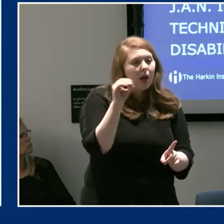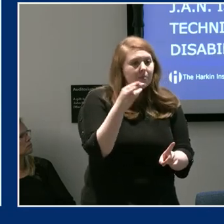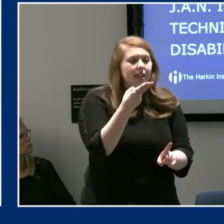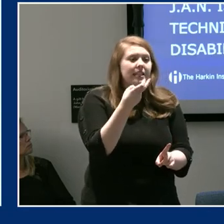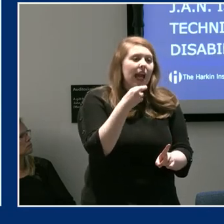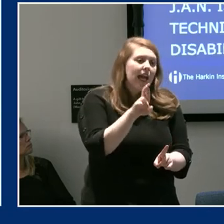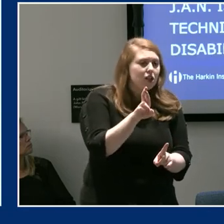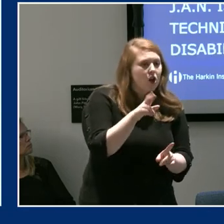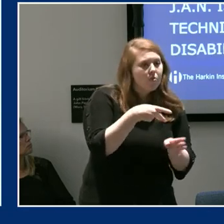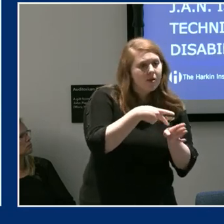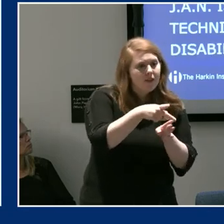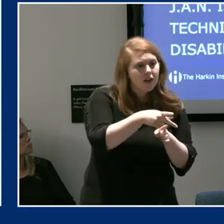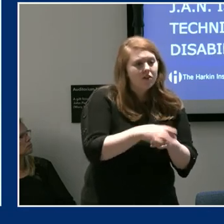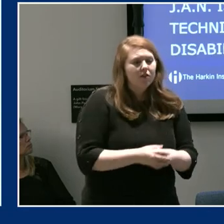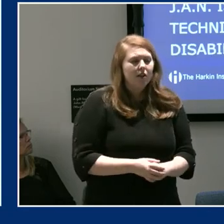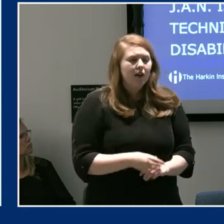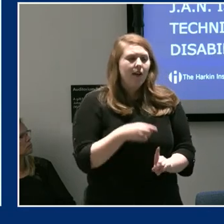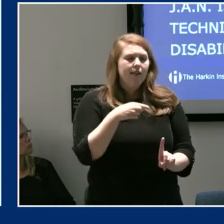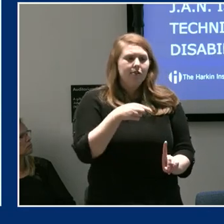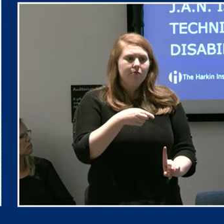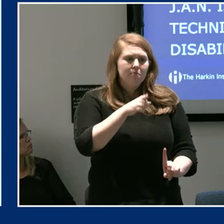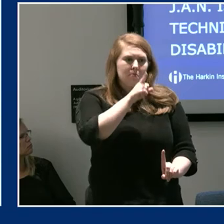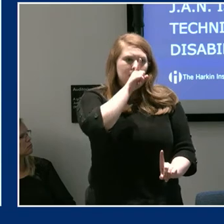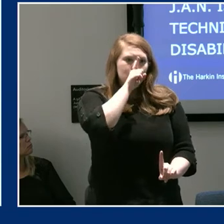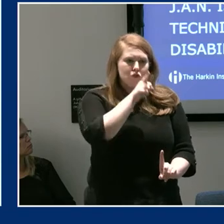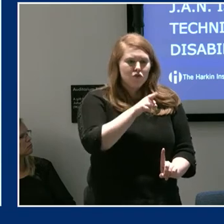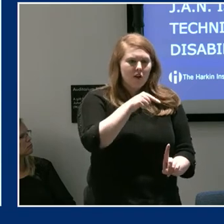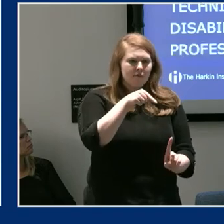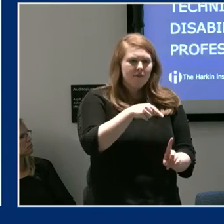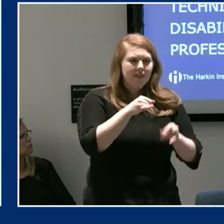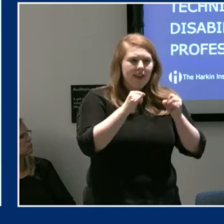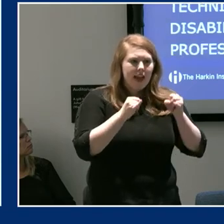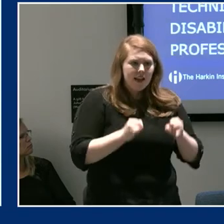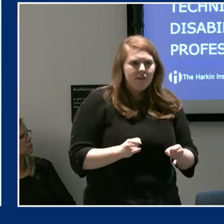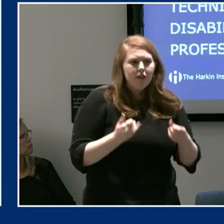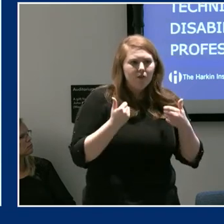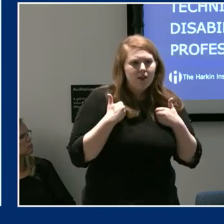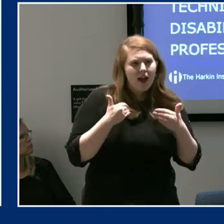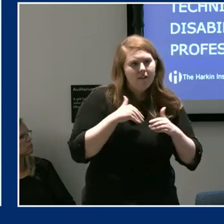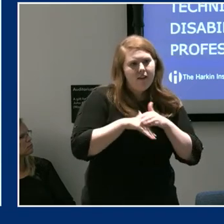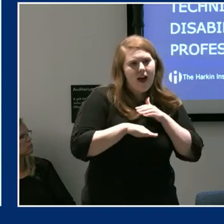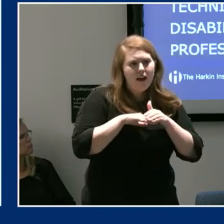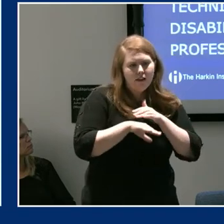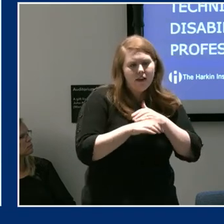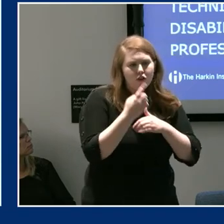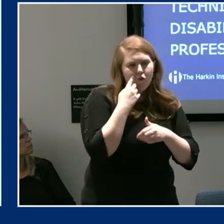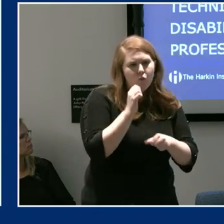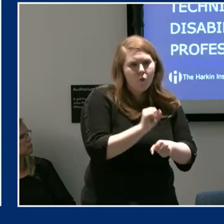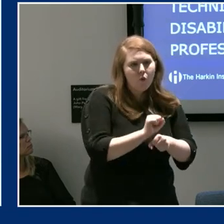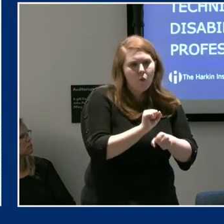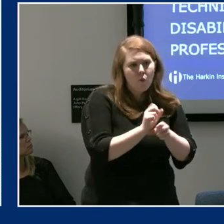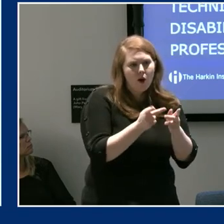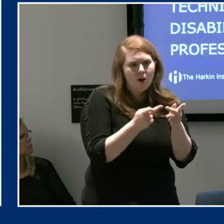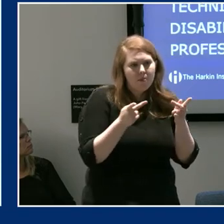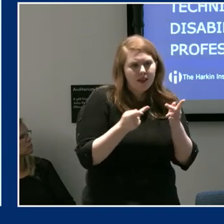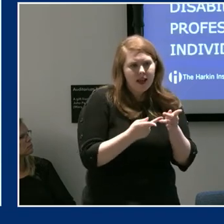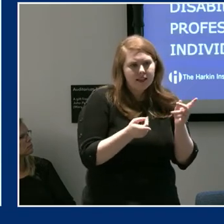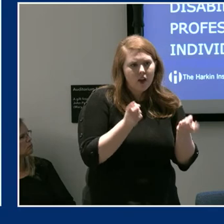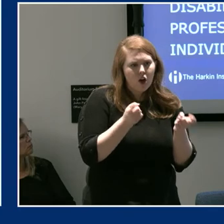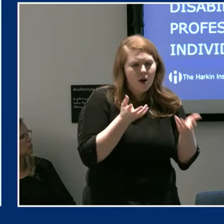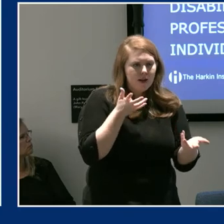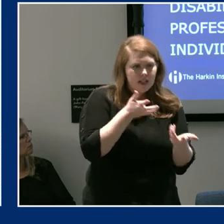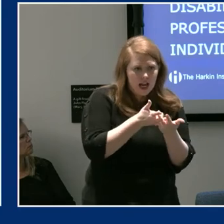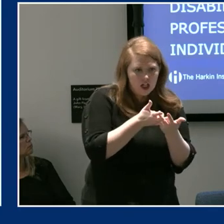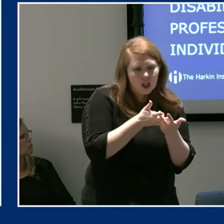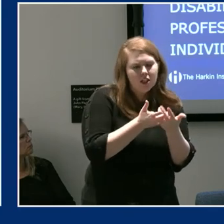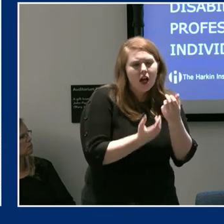professionals, in order to ensure that individuals are getting access to the workplace accommodations and supports that